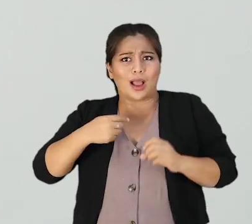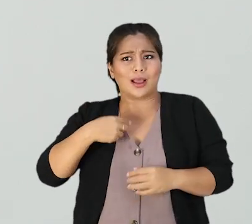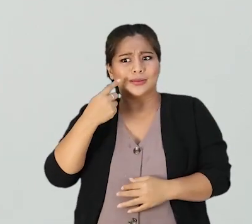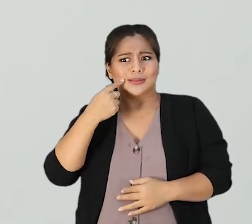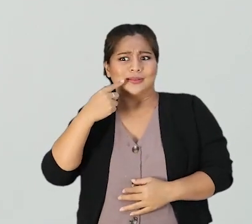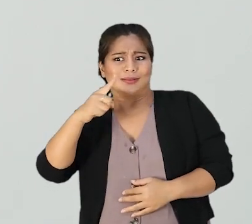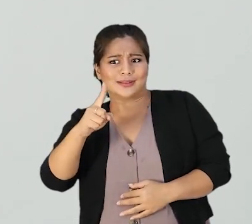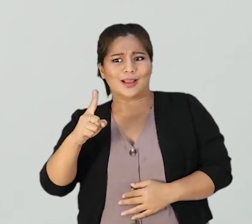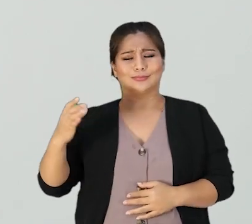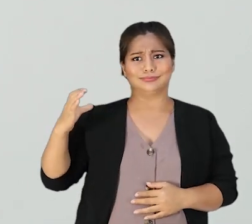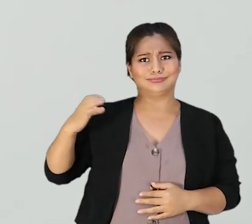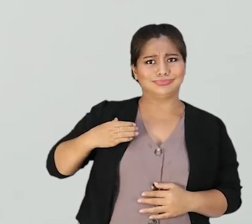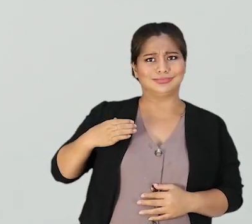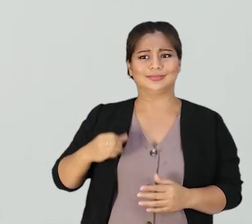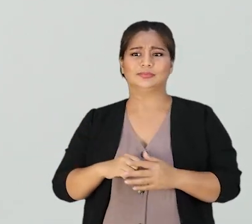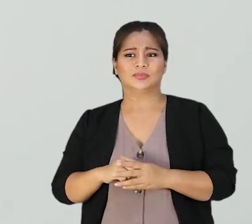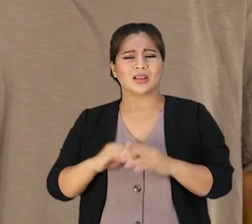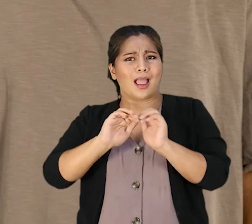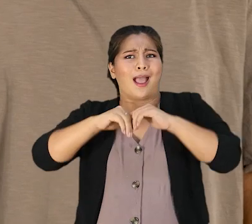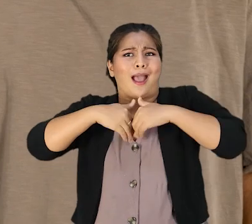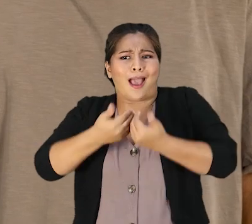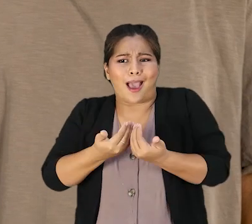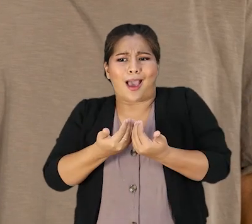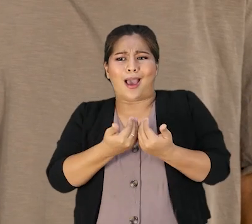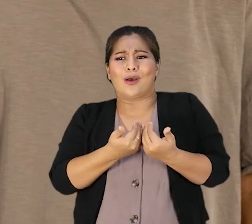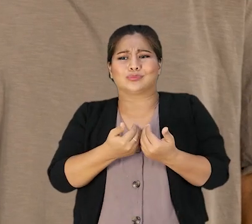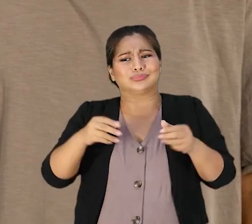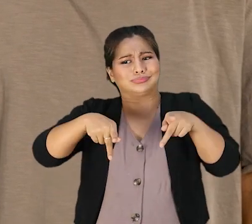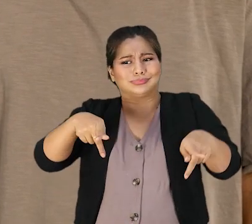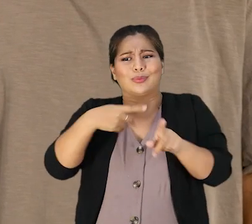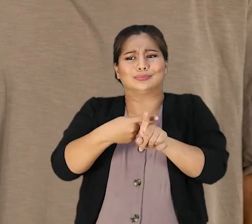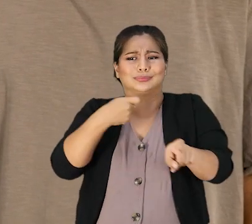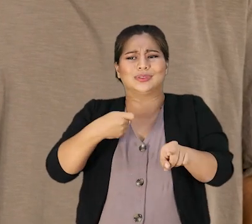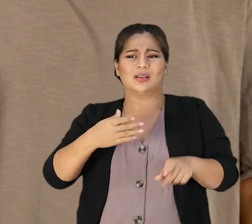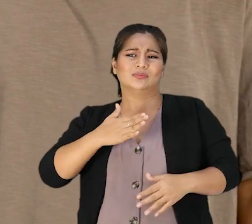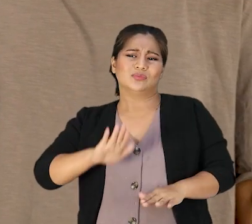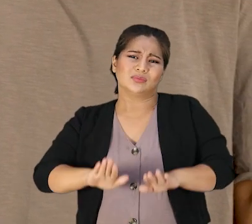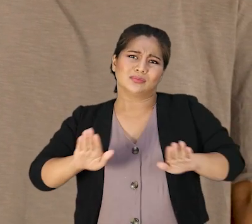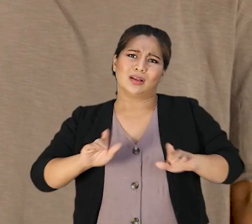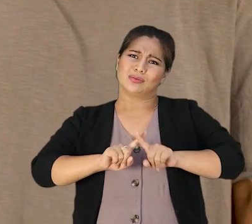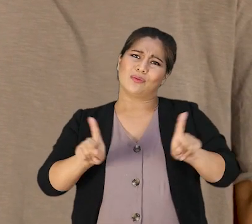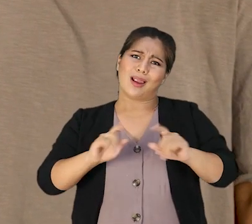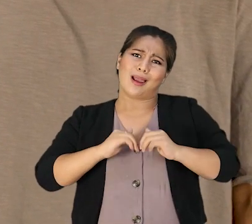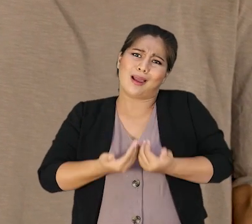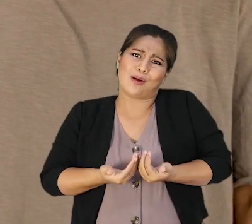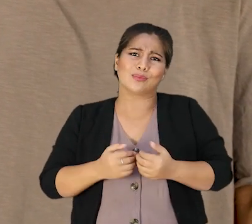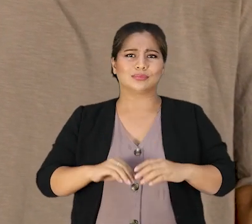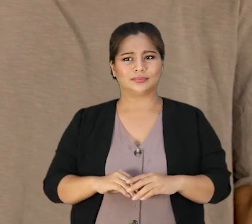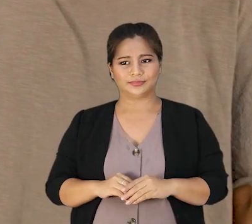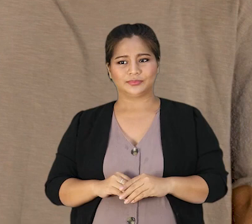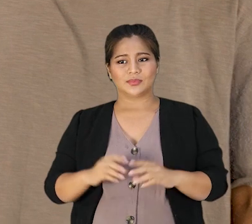have. I can say you won't regret employing them. What can we do to stop other people from treating my child differently?